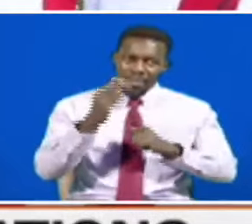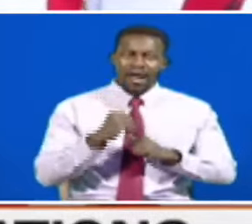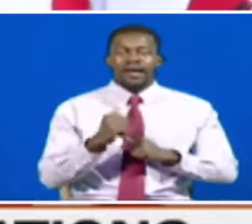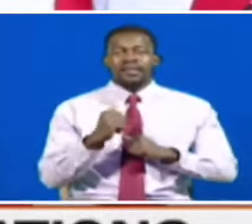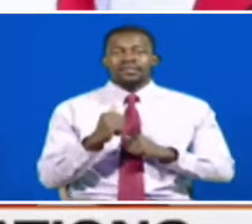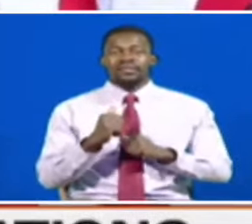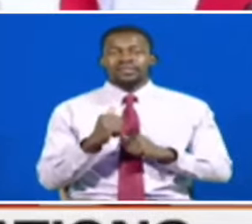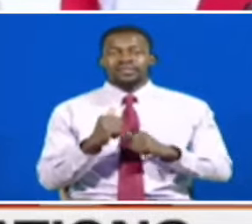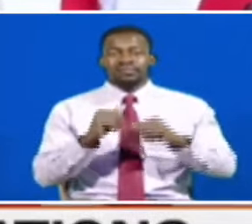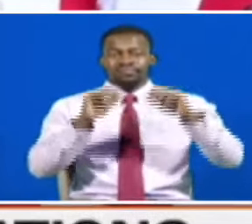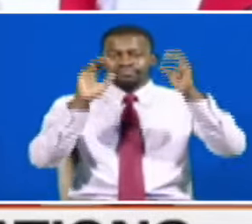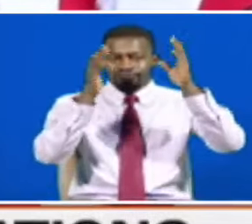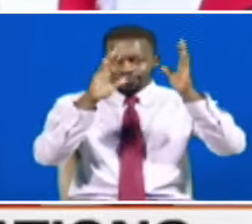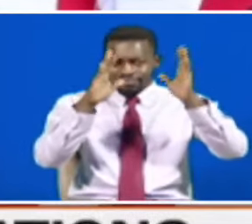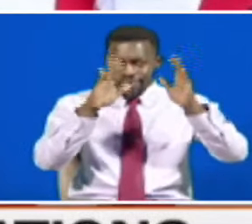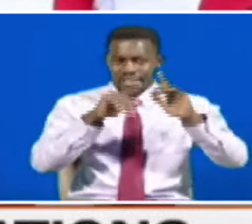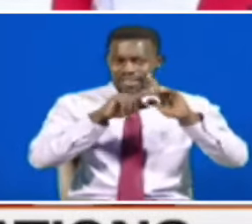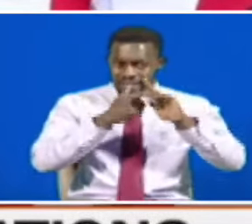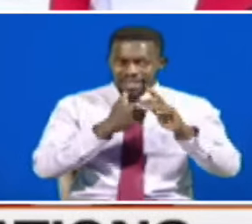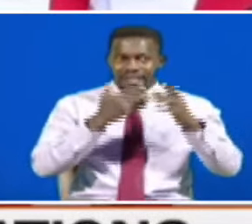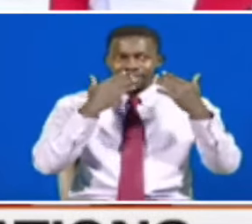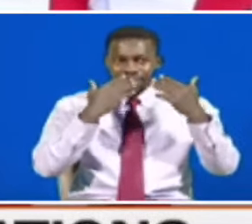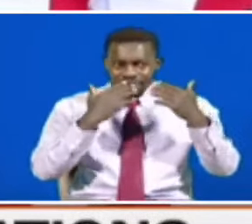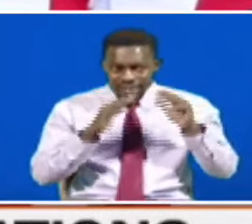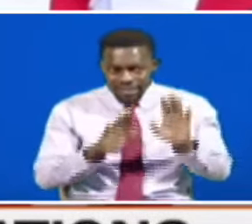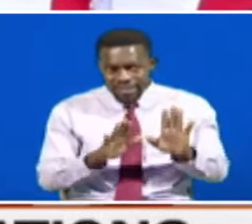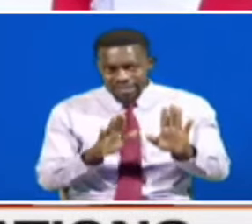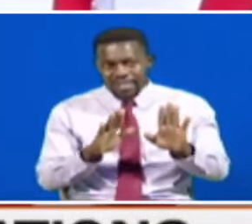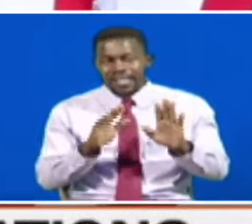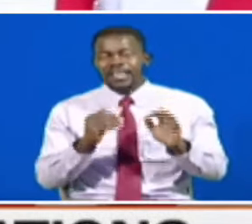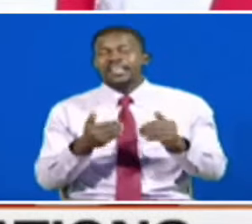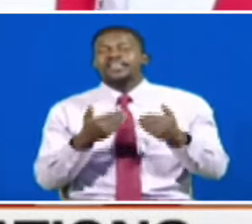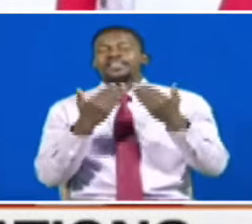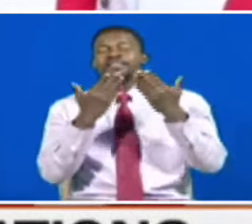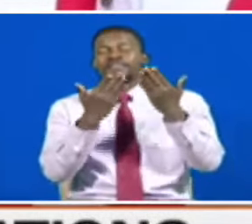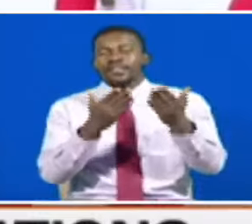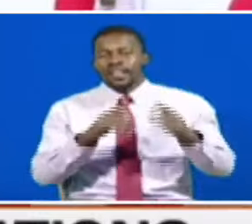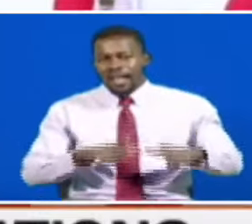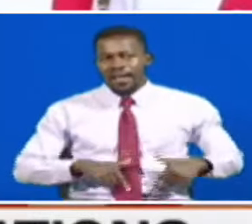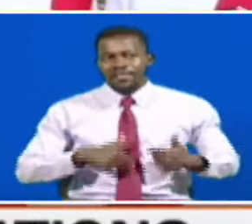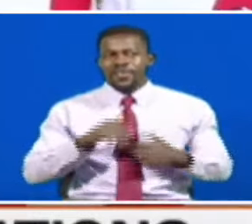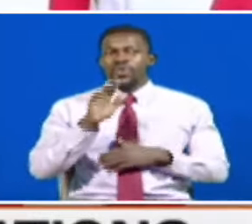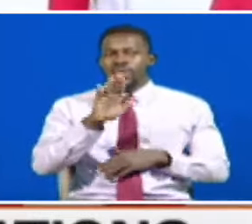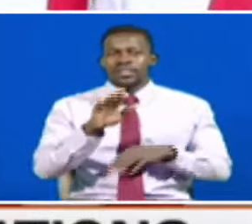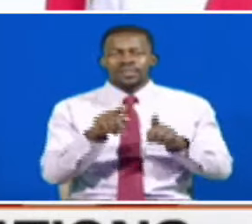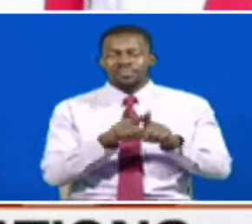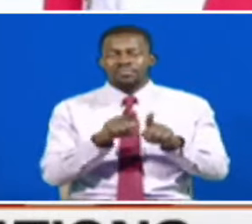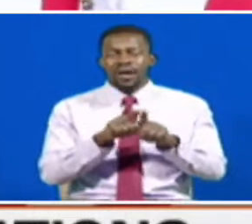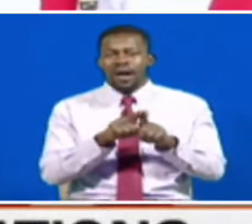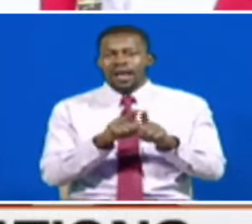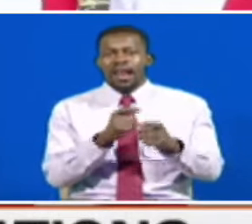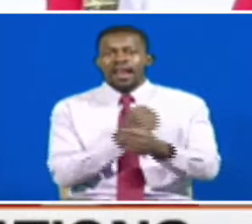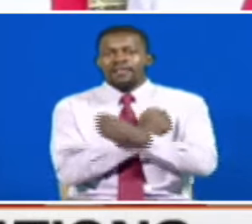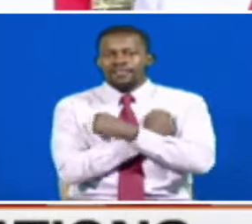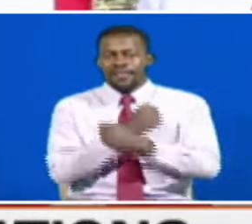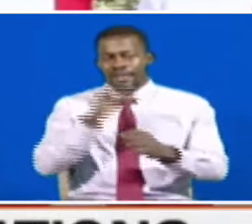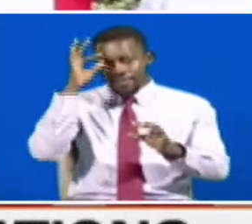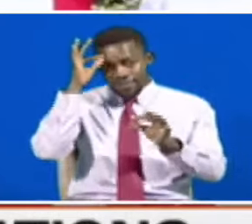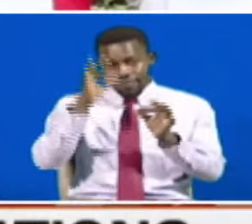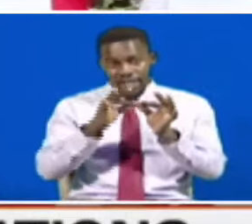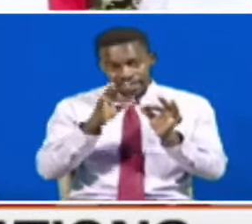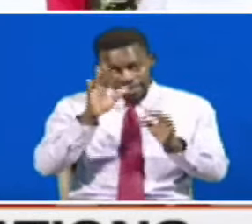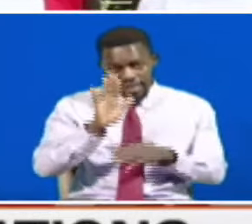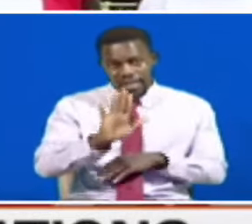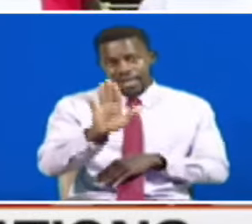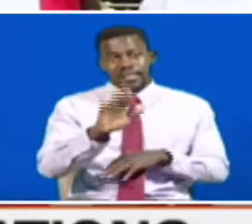ya kujivunia ukato wetu, ya kujivunia imani yetu, na kujivunia